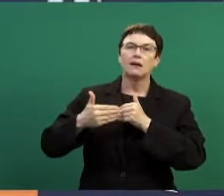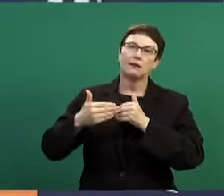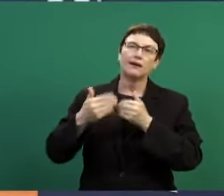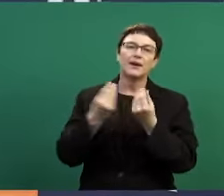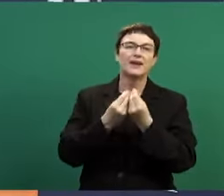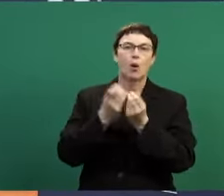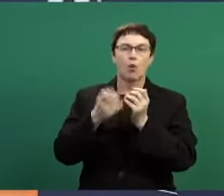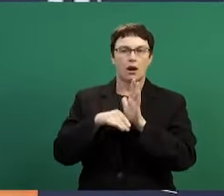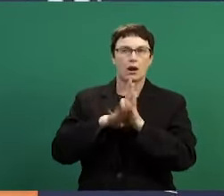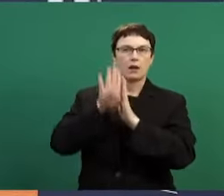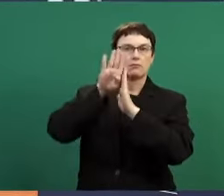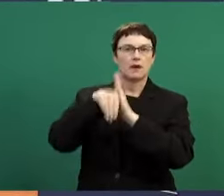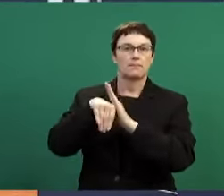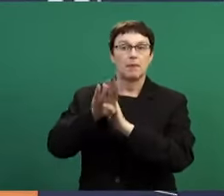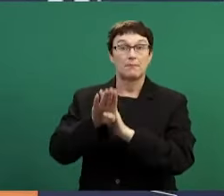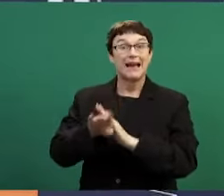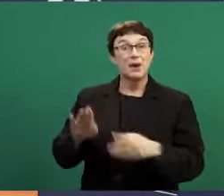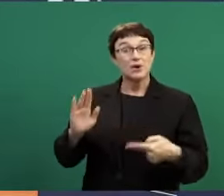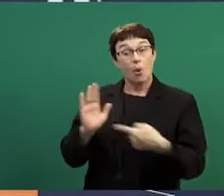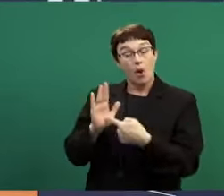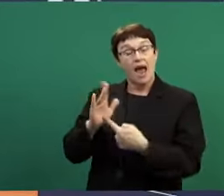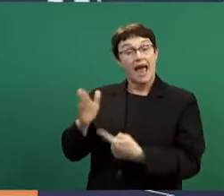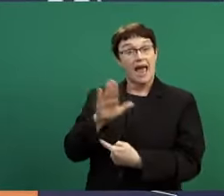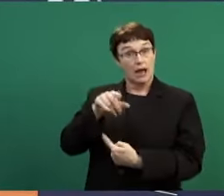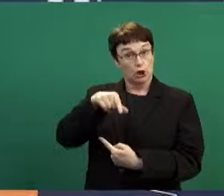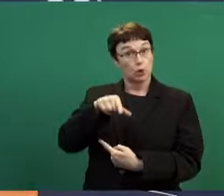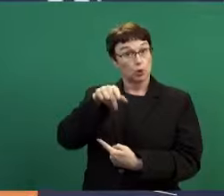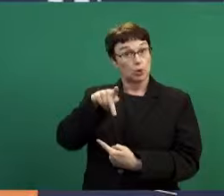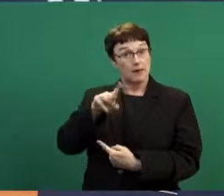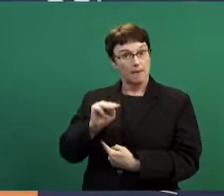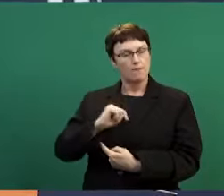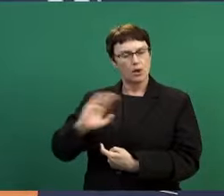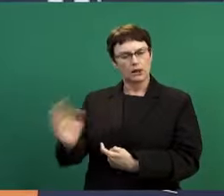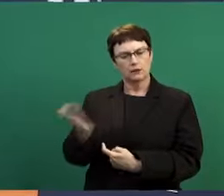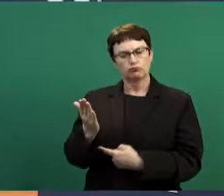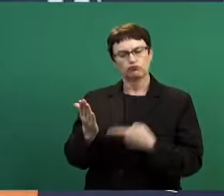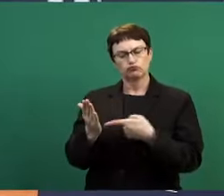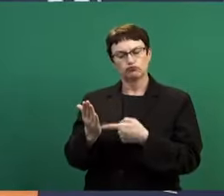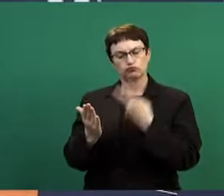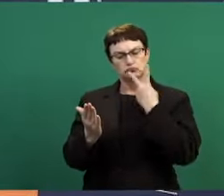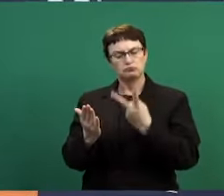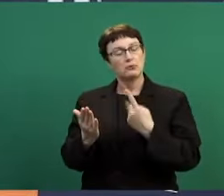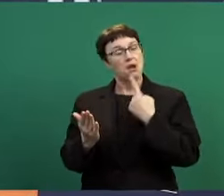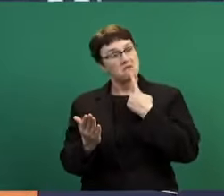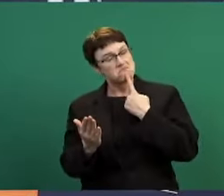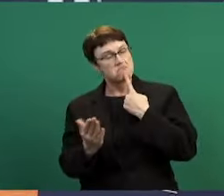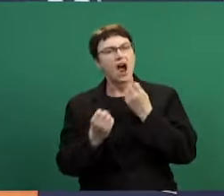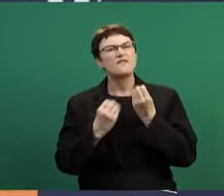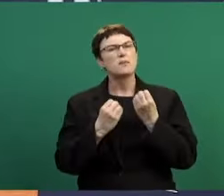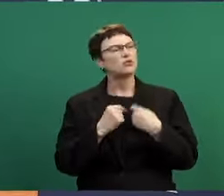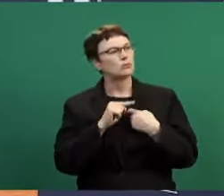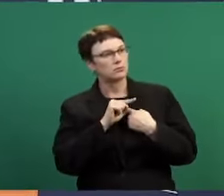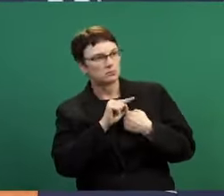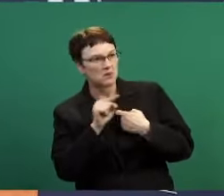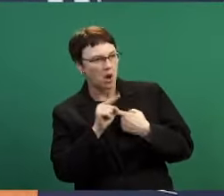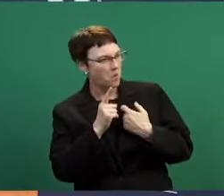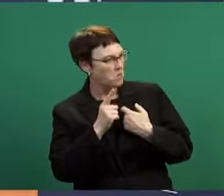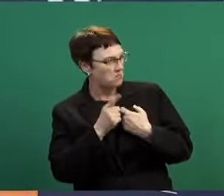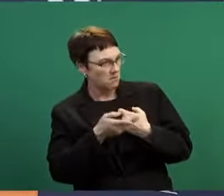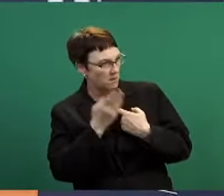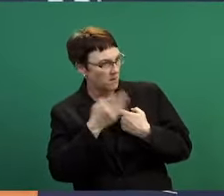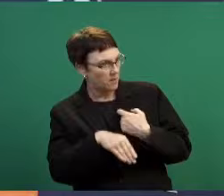response to data. It does become sometimes a bit volatile, moving to this quarter or to that